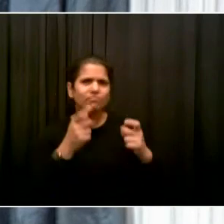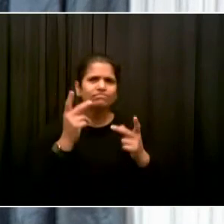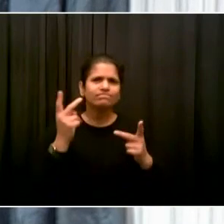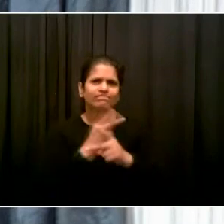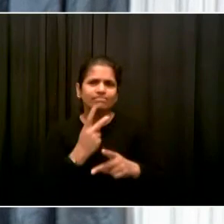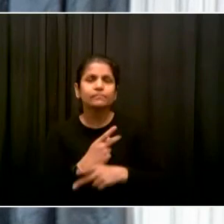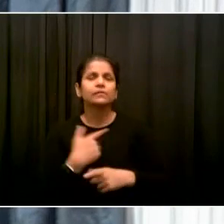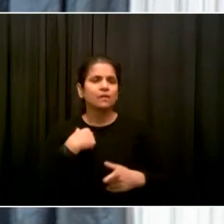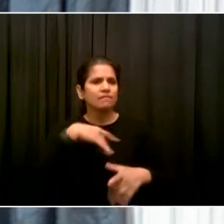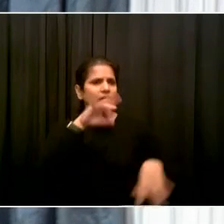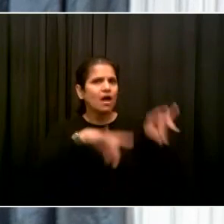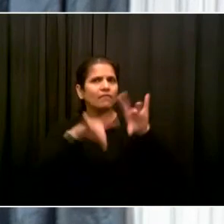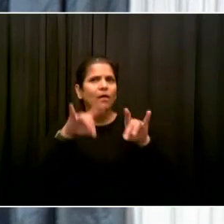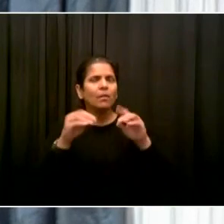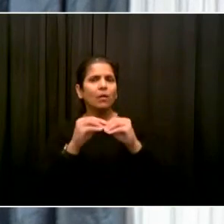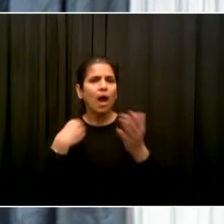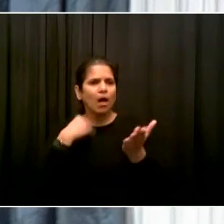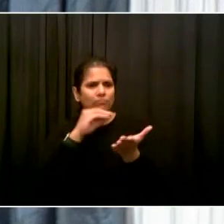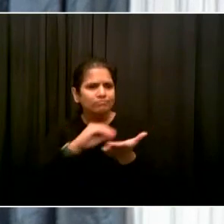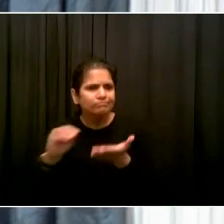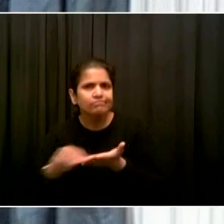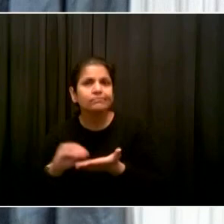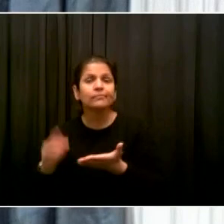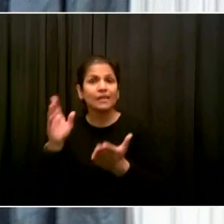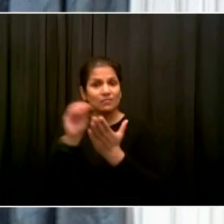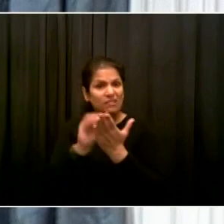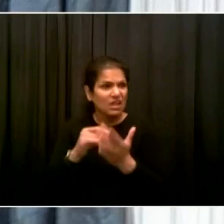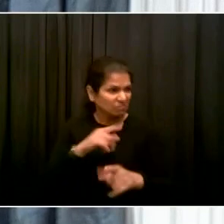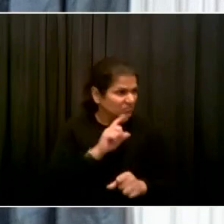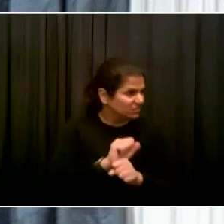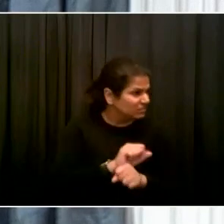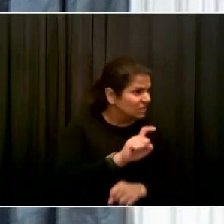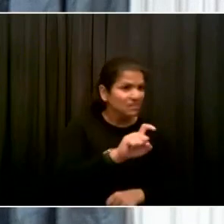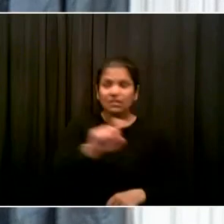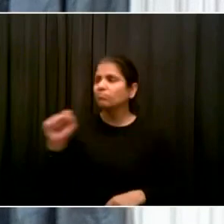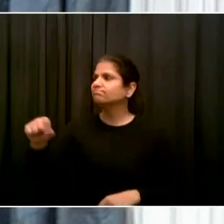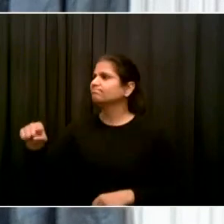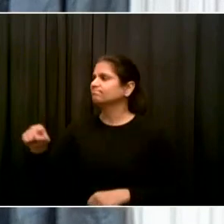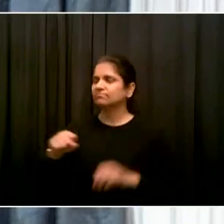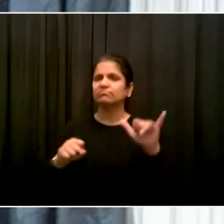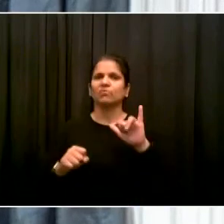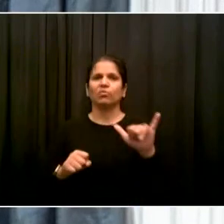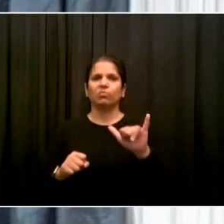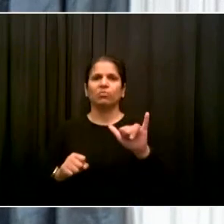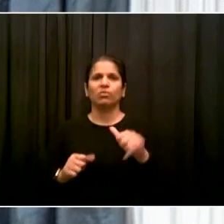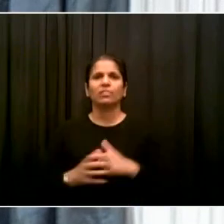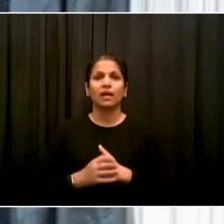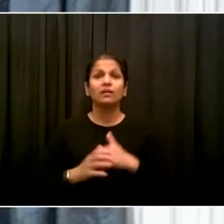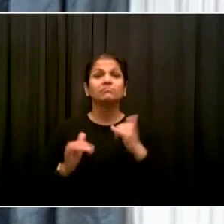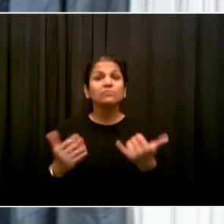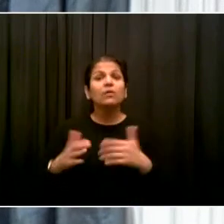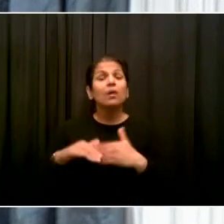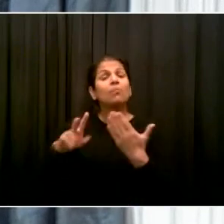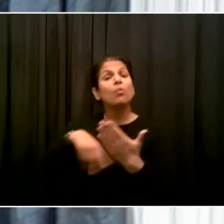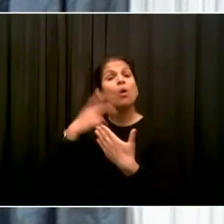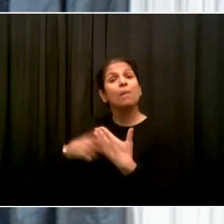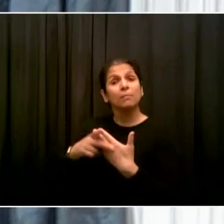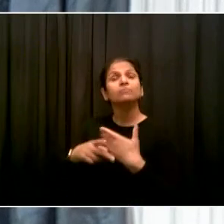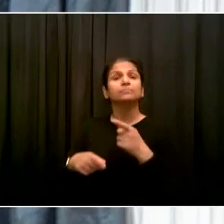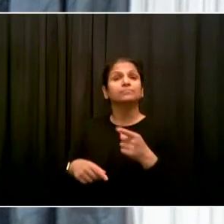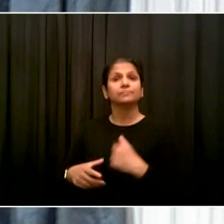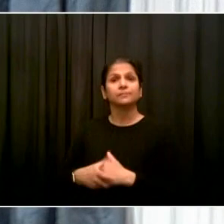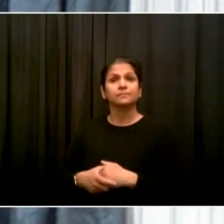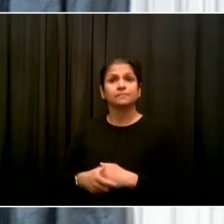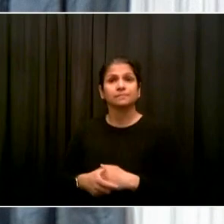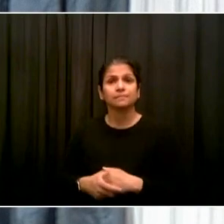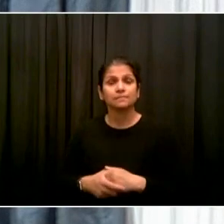happen to them if they don't go back to work. For that reason, we are bringing you the Aftercare Program as part of Test and Trace, because I know that my patients don't